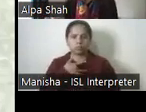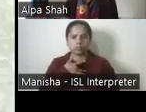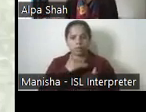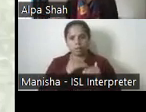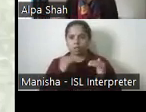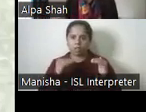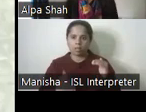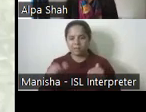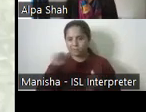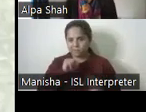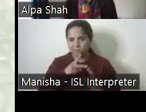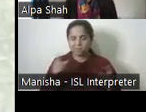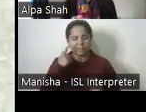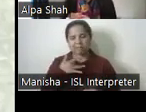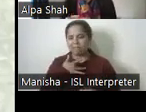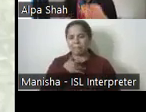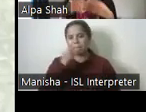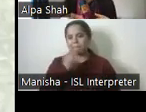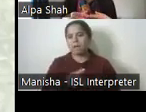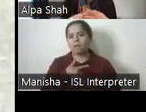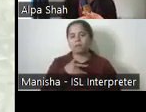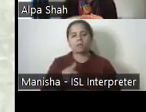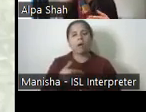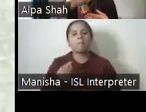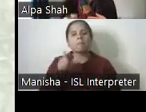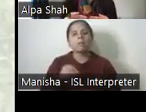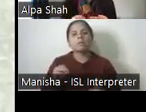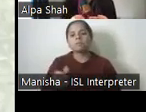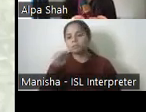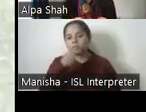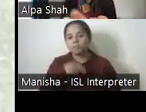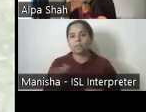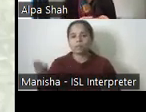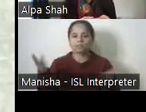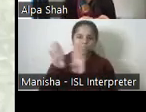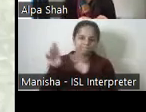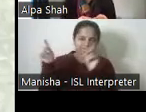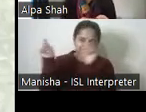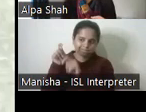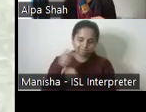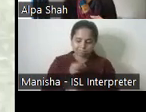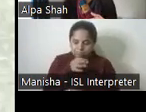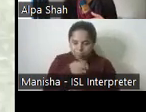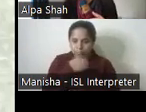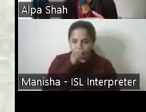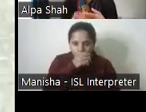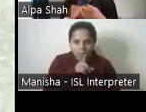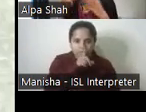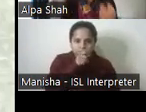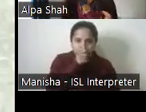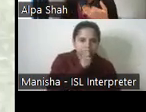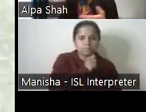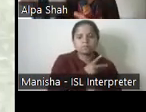inferior kind of drinking practice. Now suddenly people start drinking behind closed curtains and only drinking, you know,